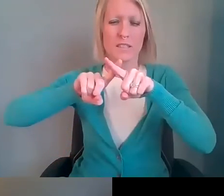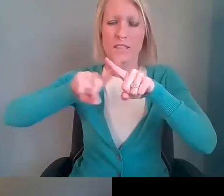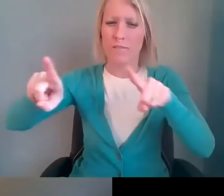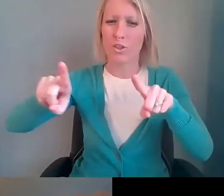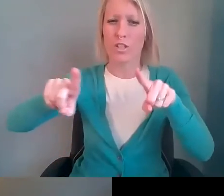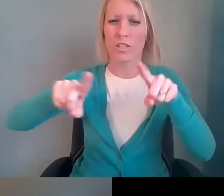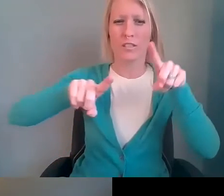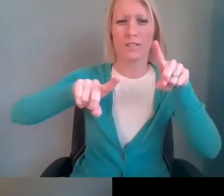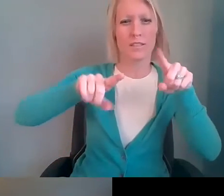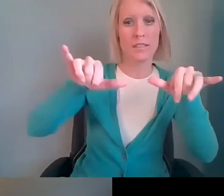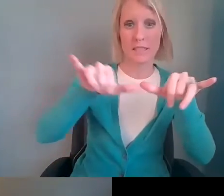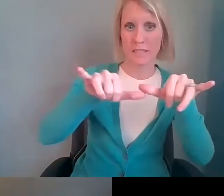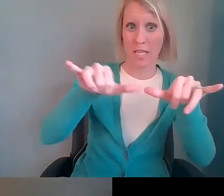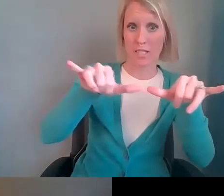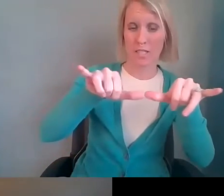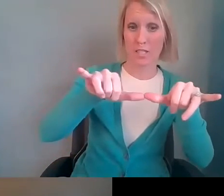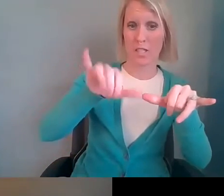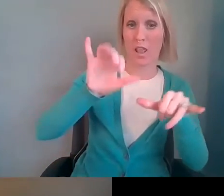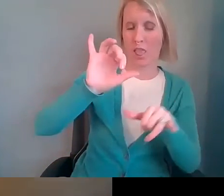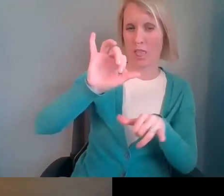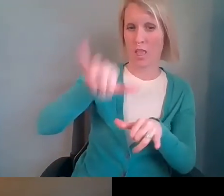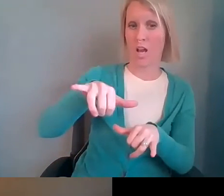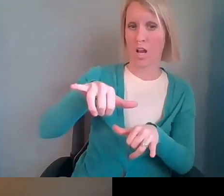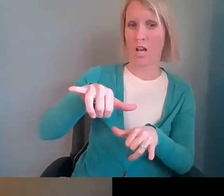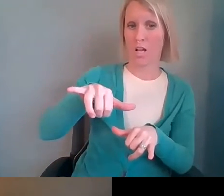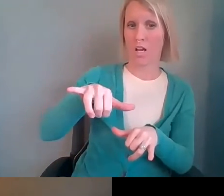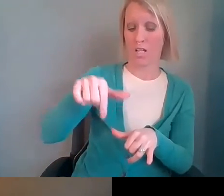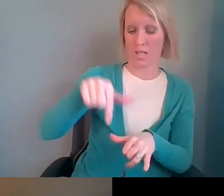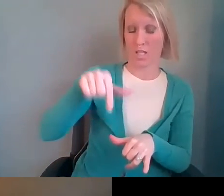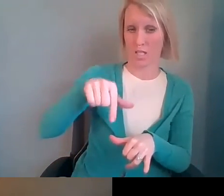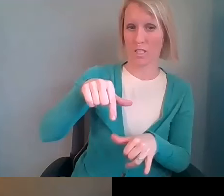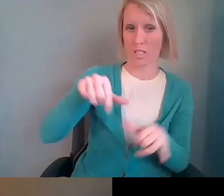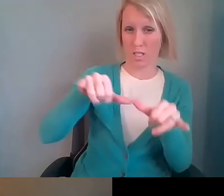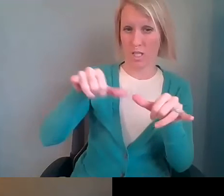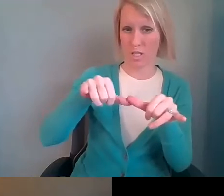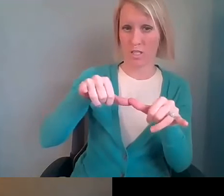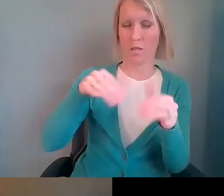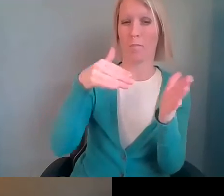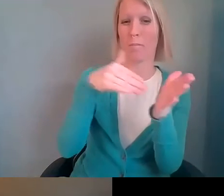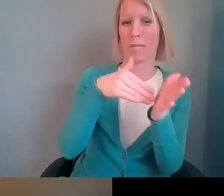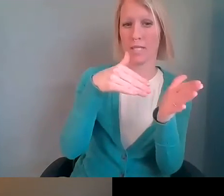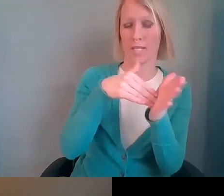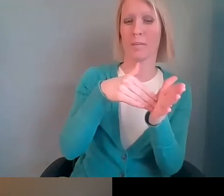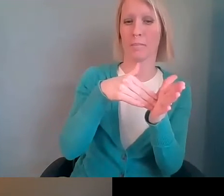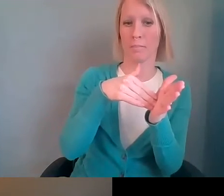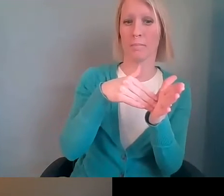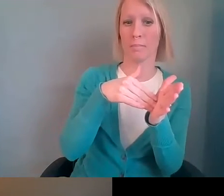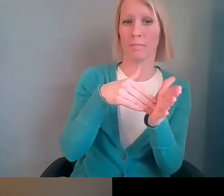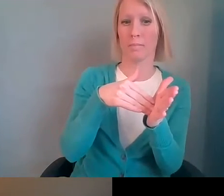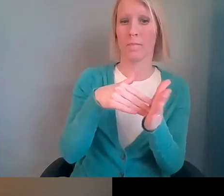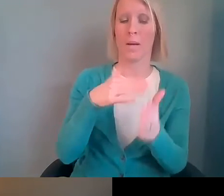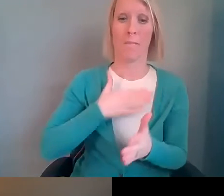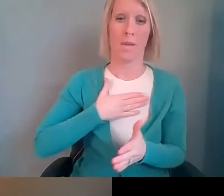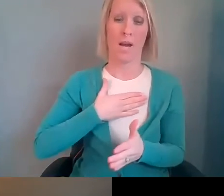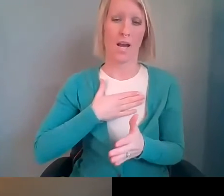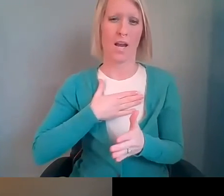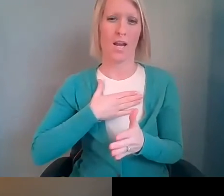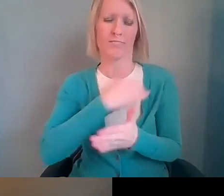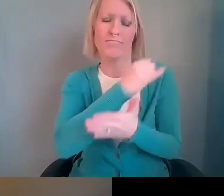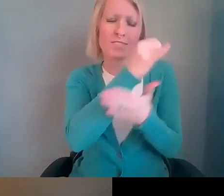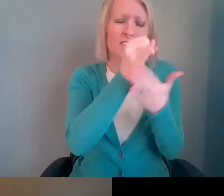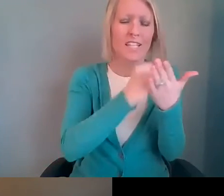sizes. This is a medium size right here. And it's the style I like the most.